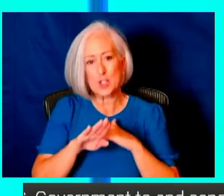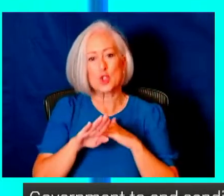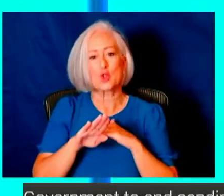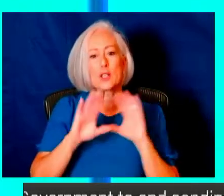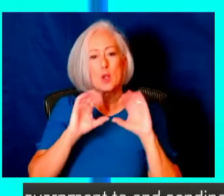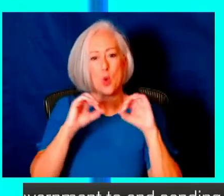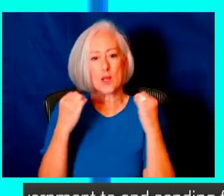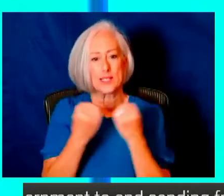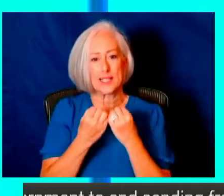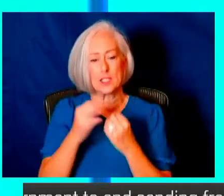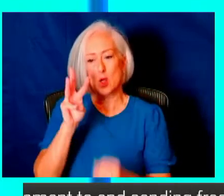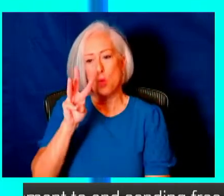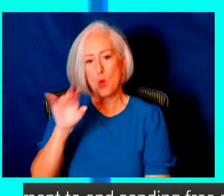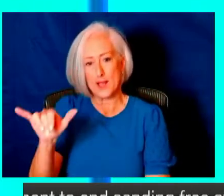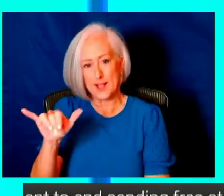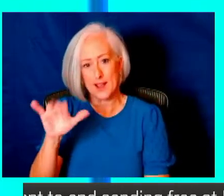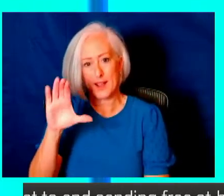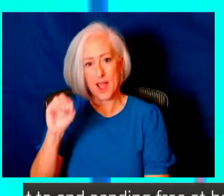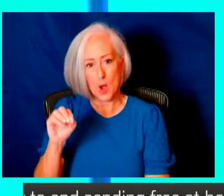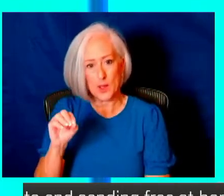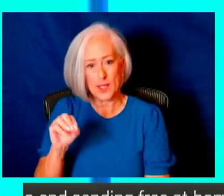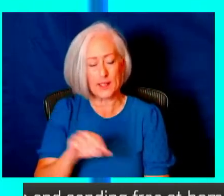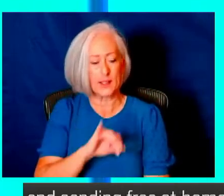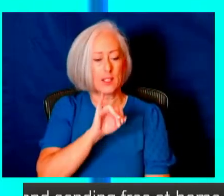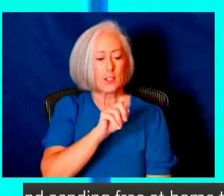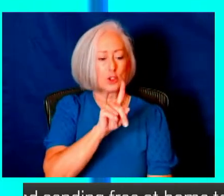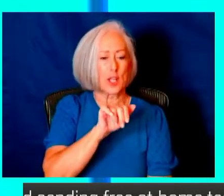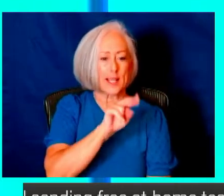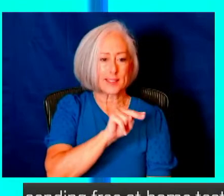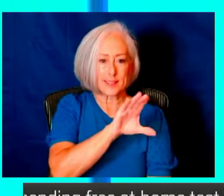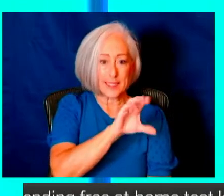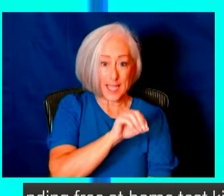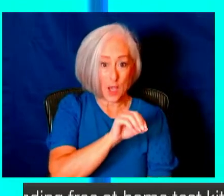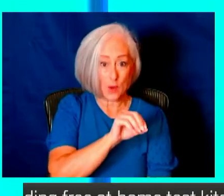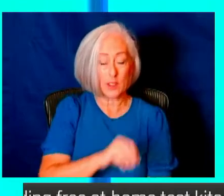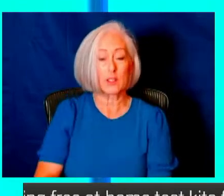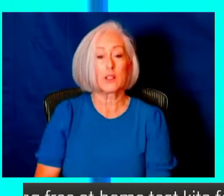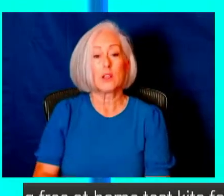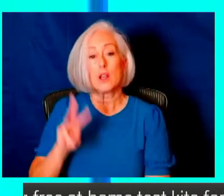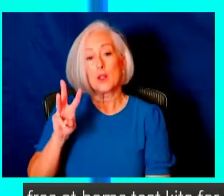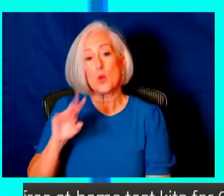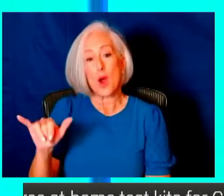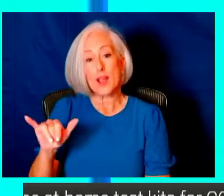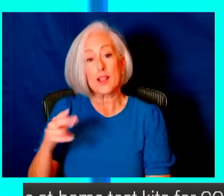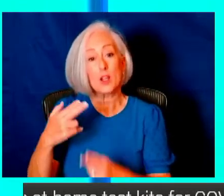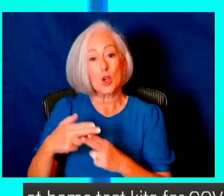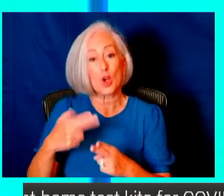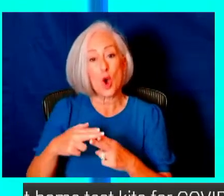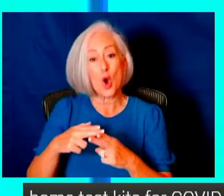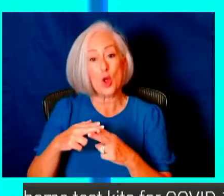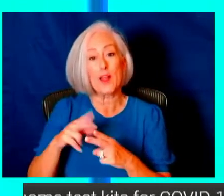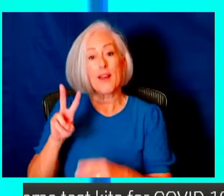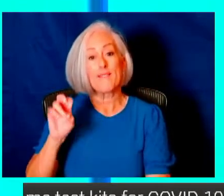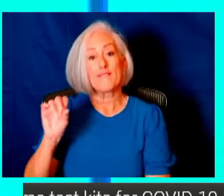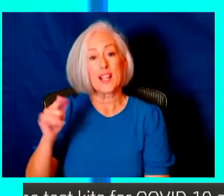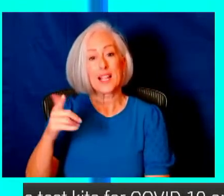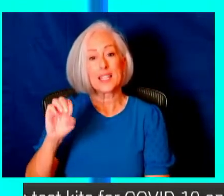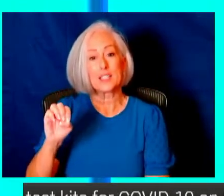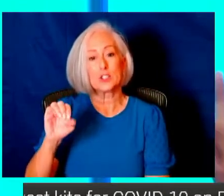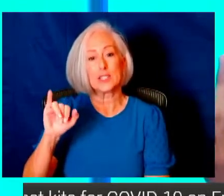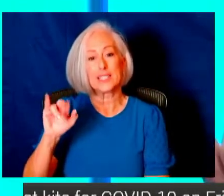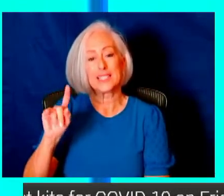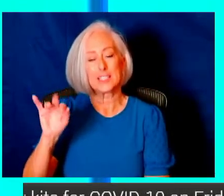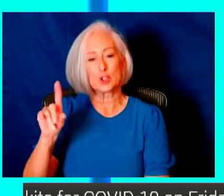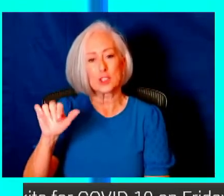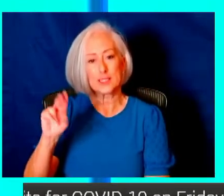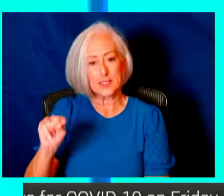Wyandotte County and in Jackson County. The one in Wyandotte County that I know well is the Village Initiative, and they have some really great volunteer opportunities. So just